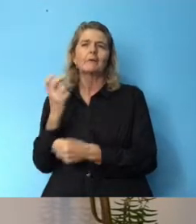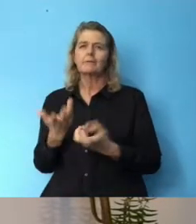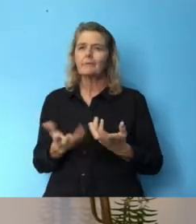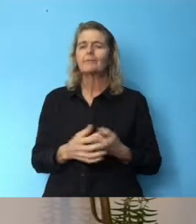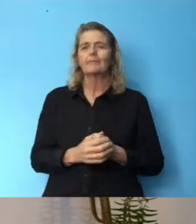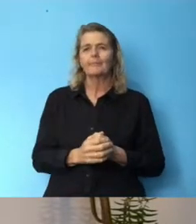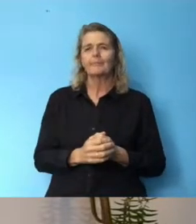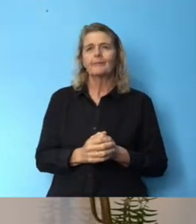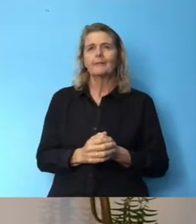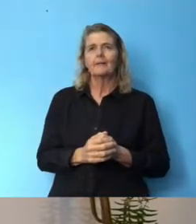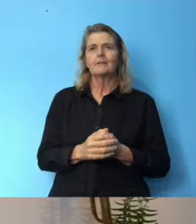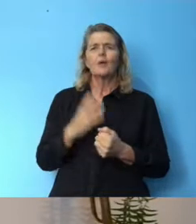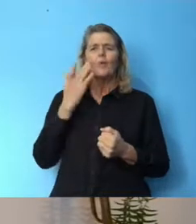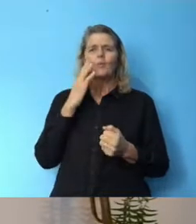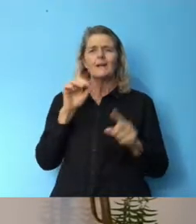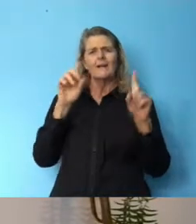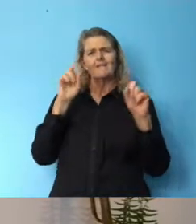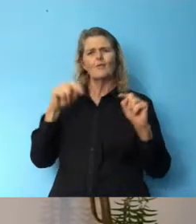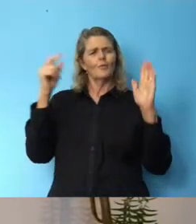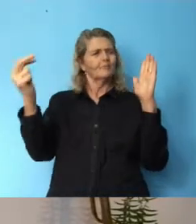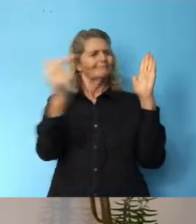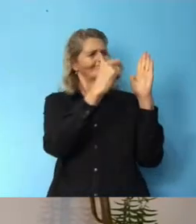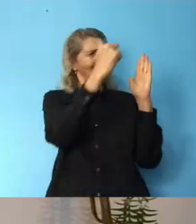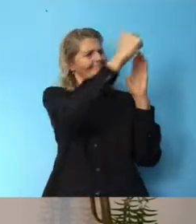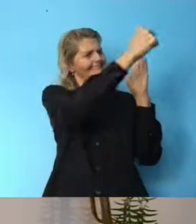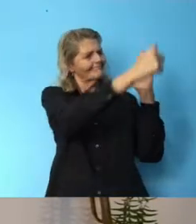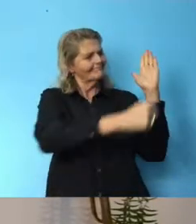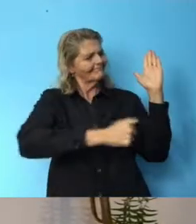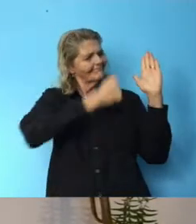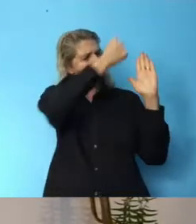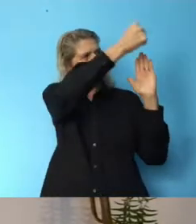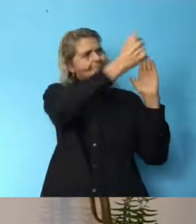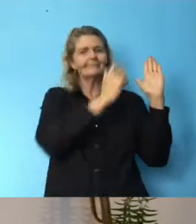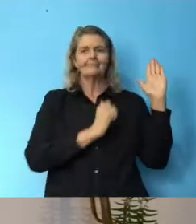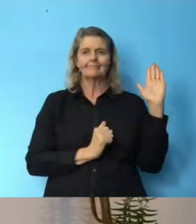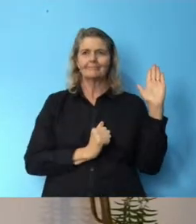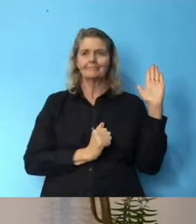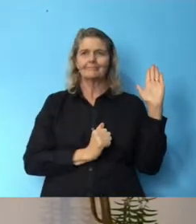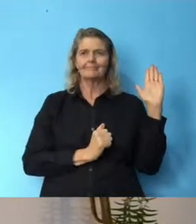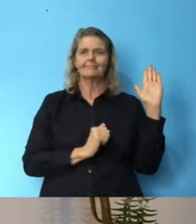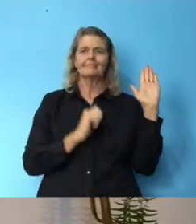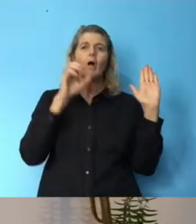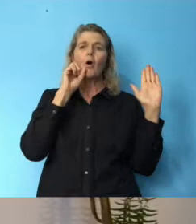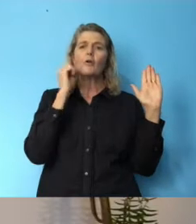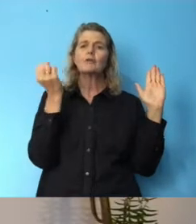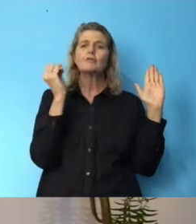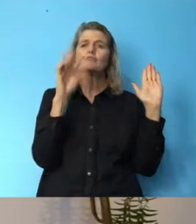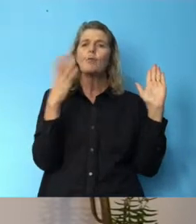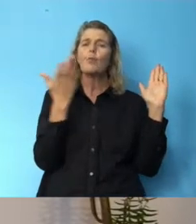And then as I step closer to my red, so that orange is going to go right in the middle.